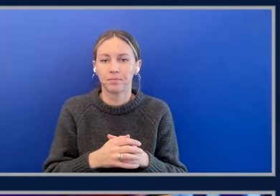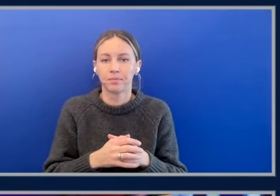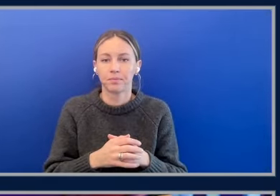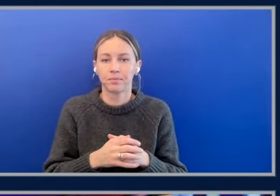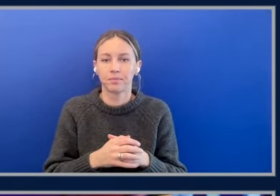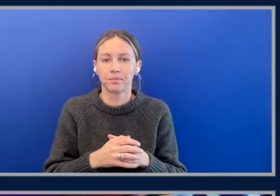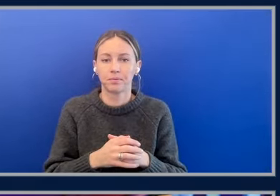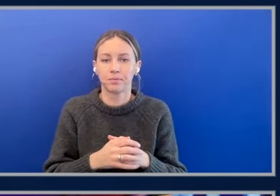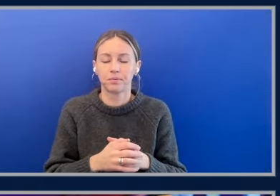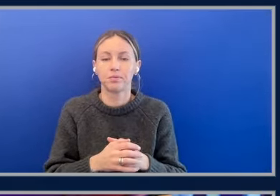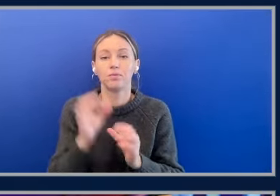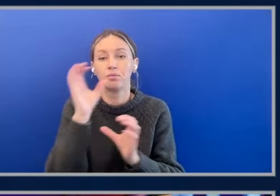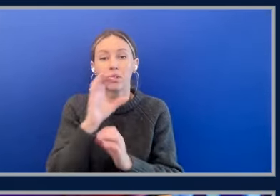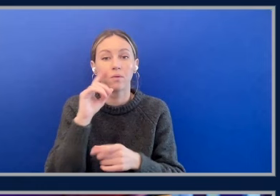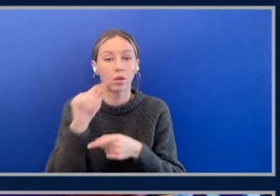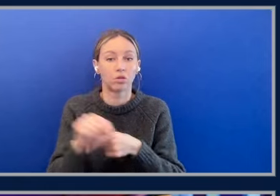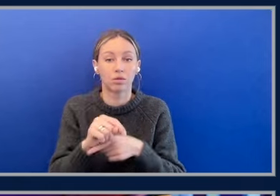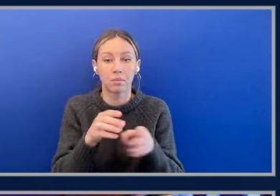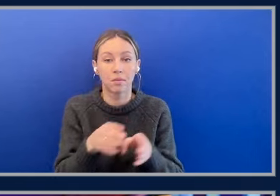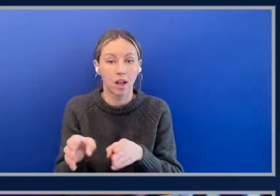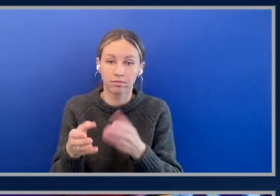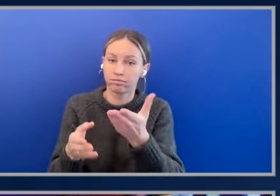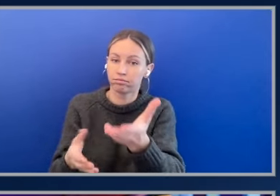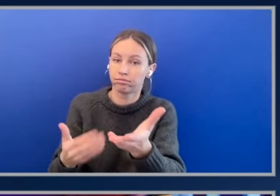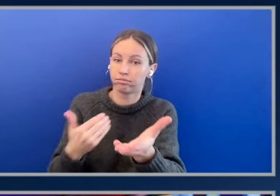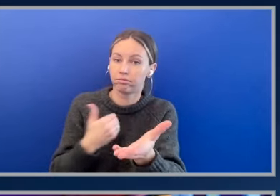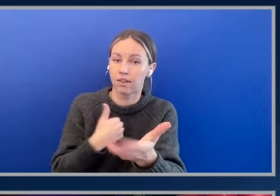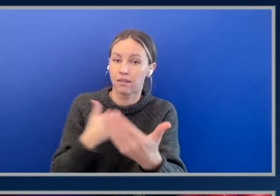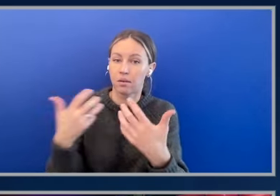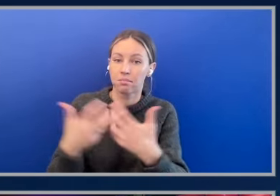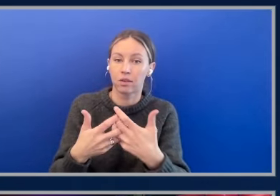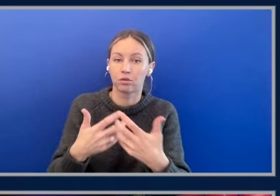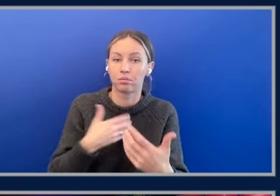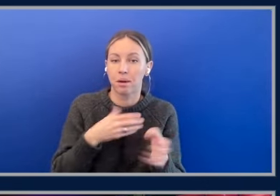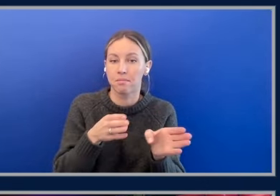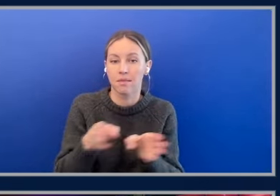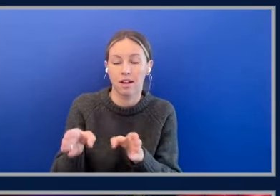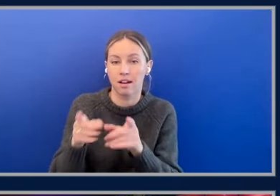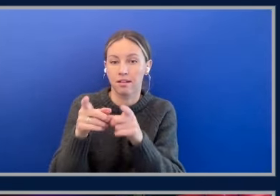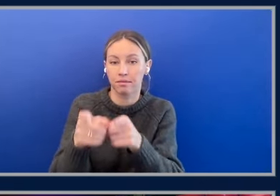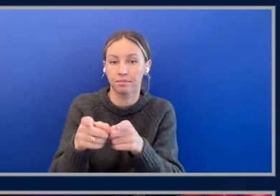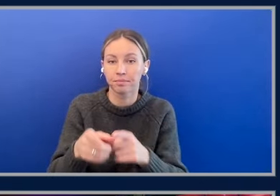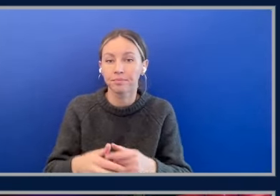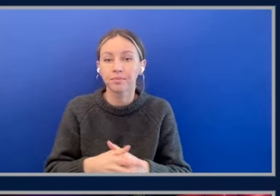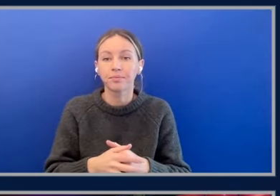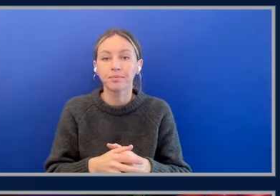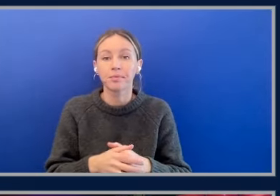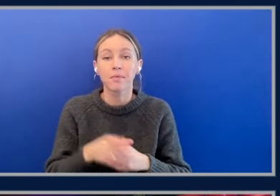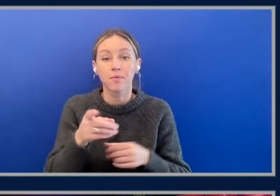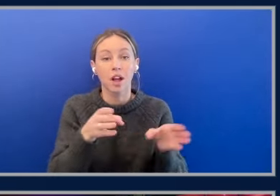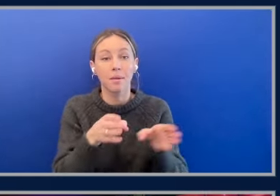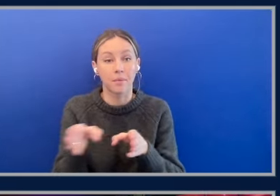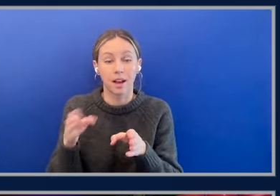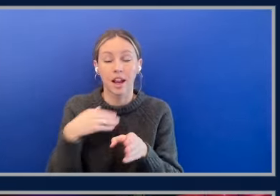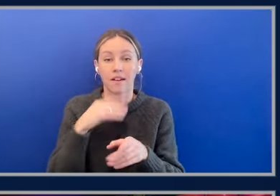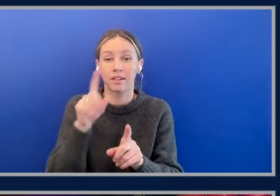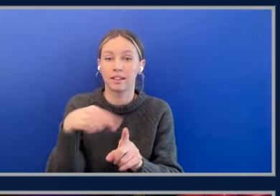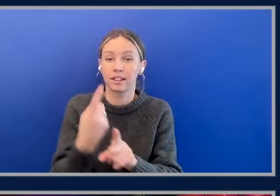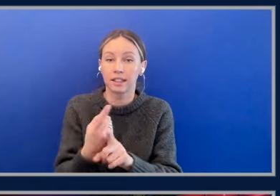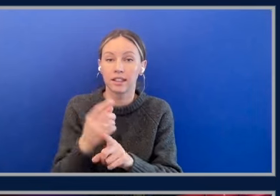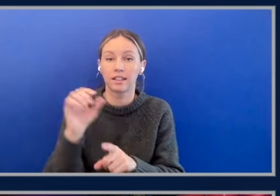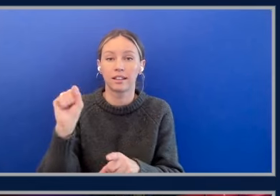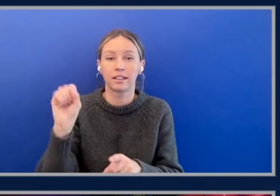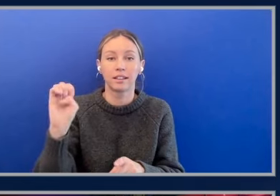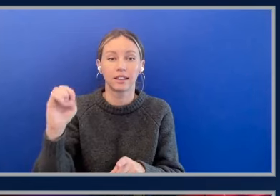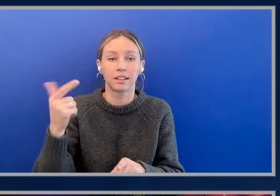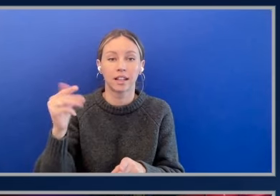for the training plan. Yeah, as you can see, I've meshed the plan here. So this plan is built of a single segment, so a single block